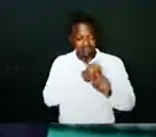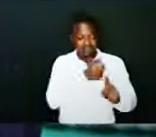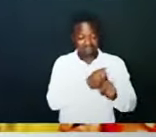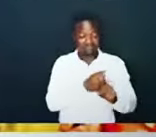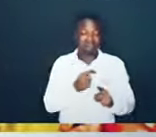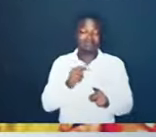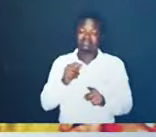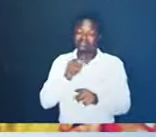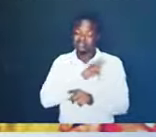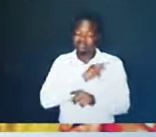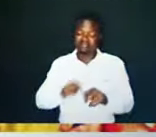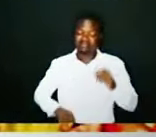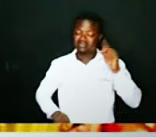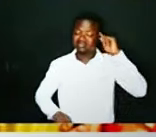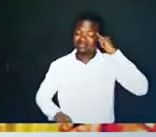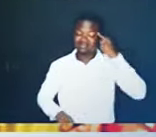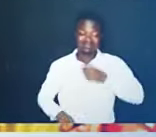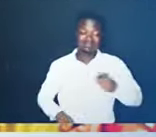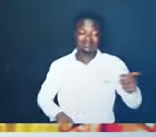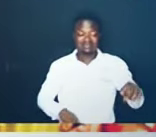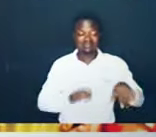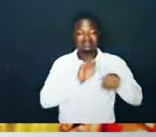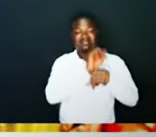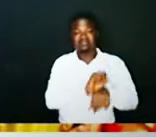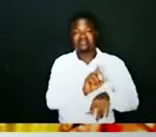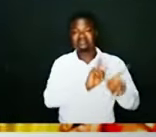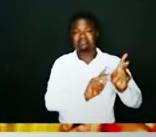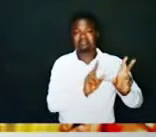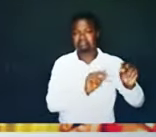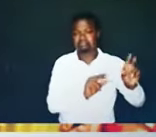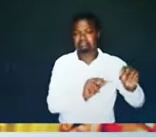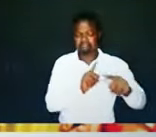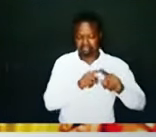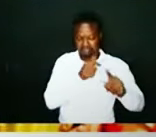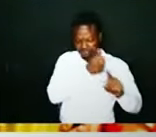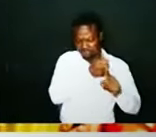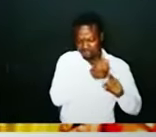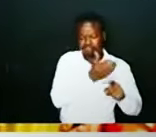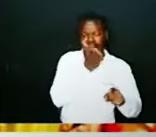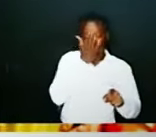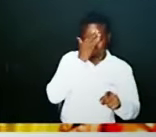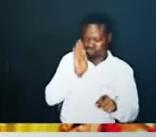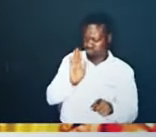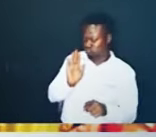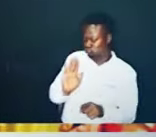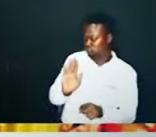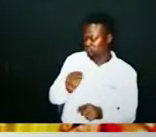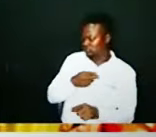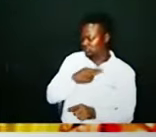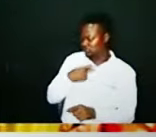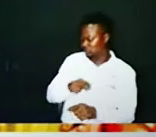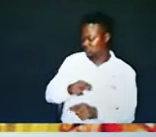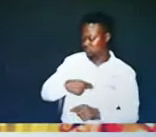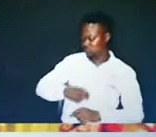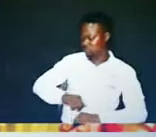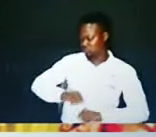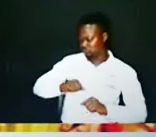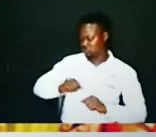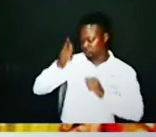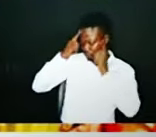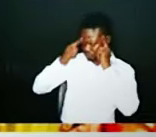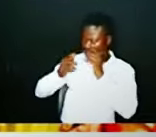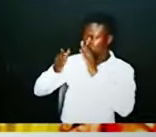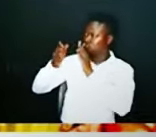people and priests to Nebuchadnezzar. Nebuchadnezzar who won se wa yankwa any mrantikwa hakura. Nansu won